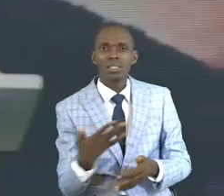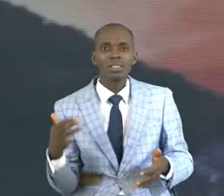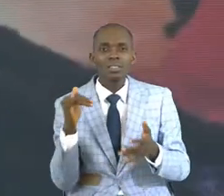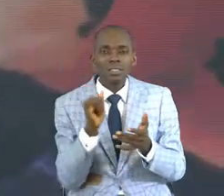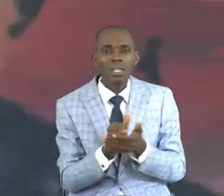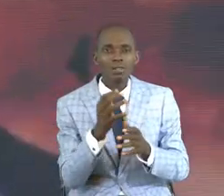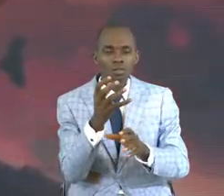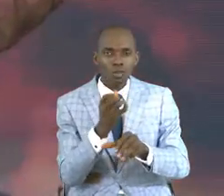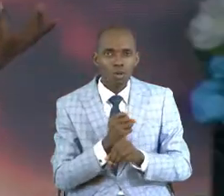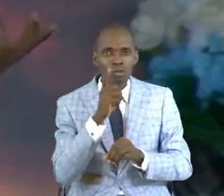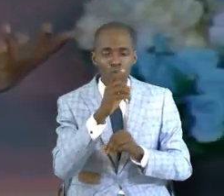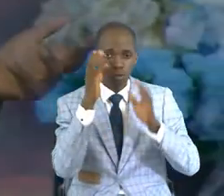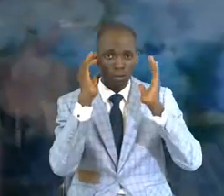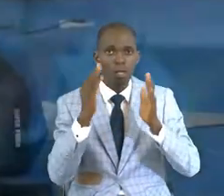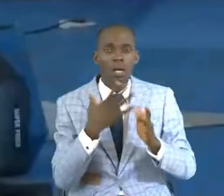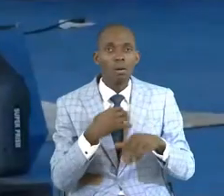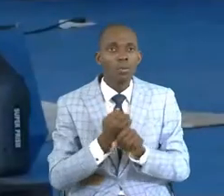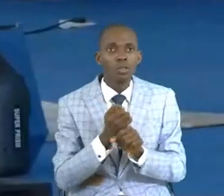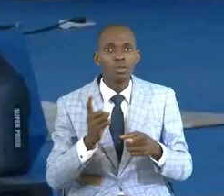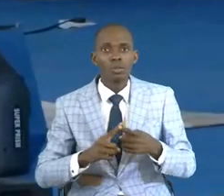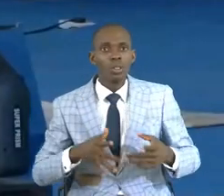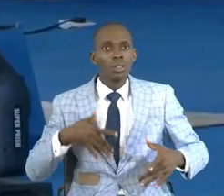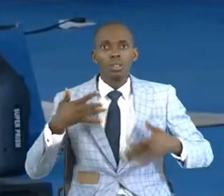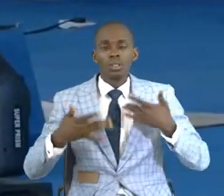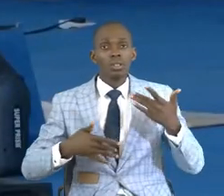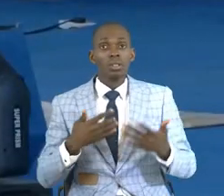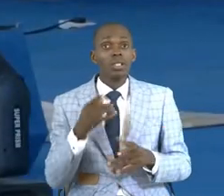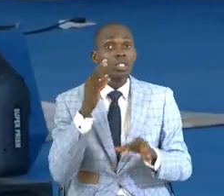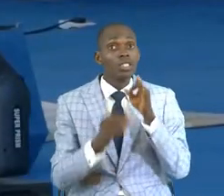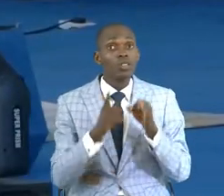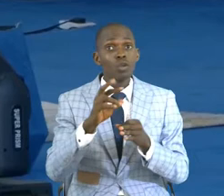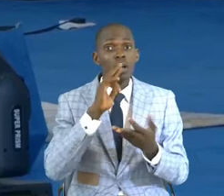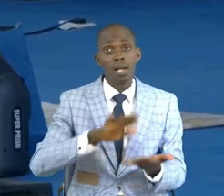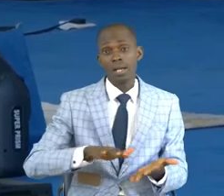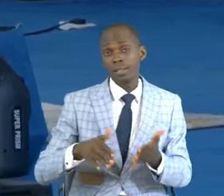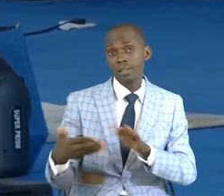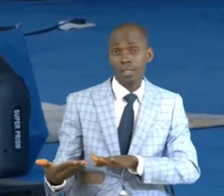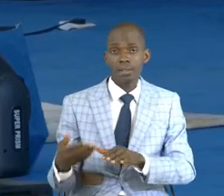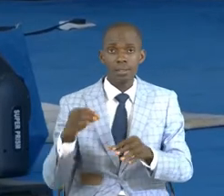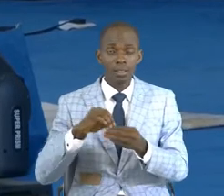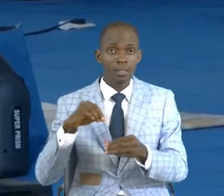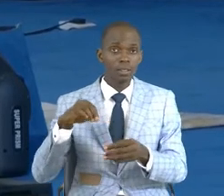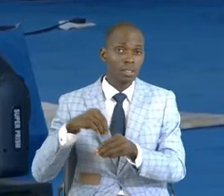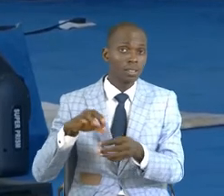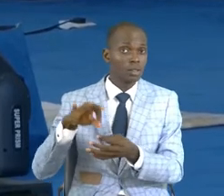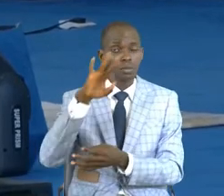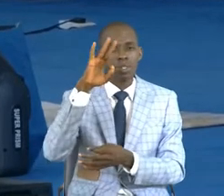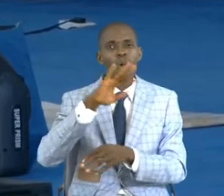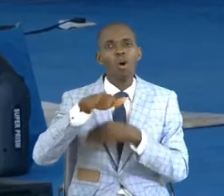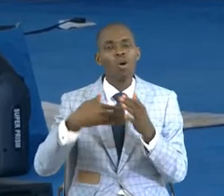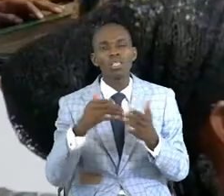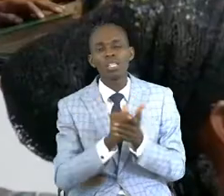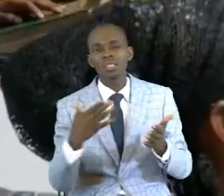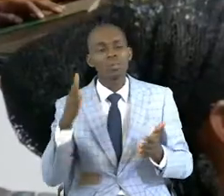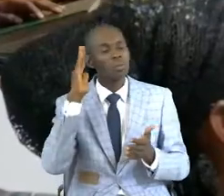us roused before, if we're dead spiritually, all those things do not matter anymore. Read it now. For